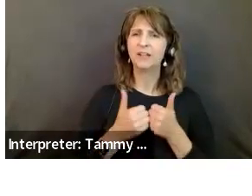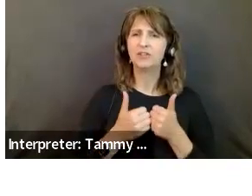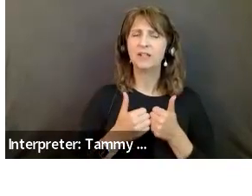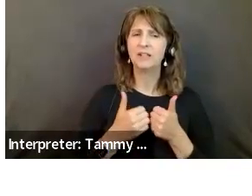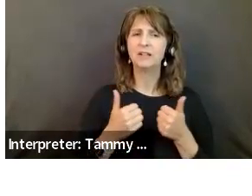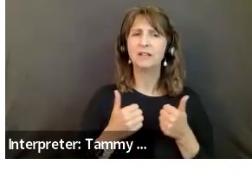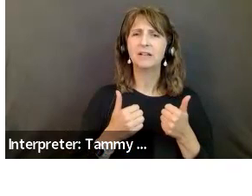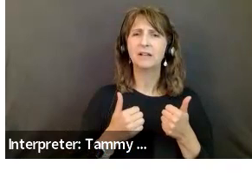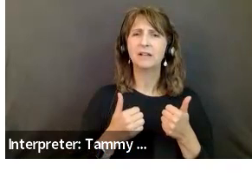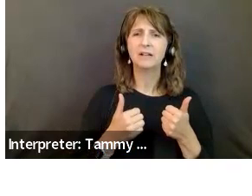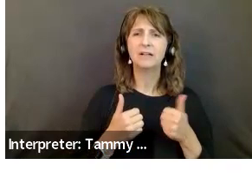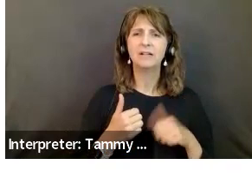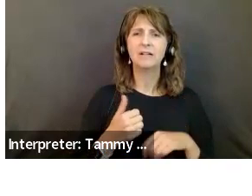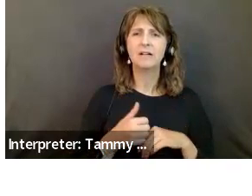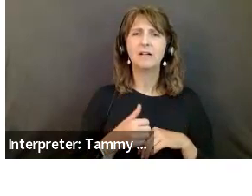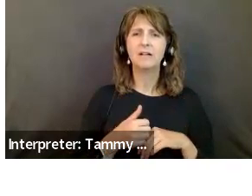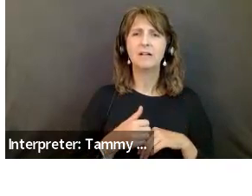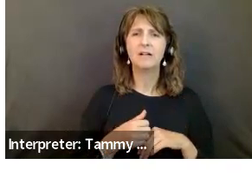being, repeatedly